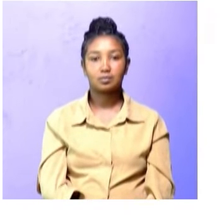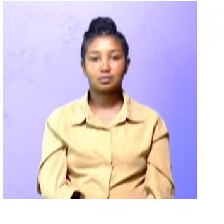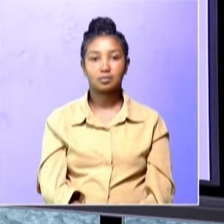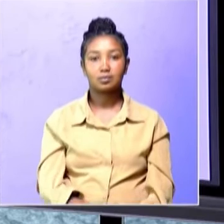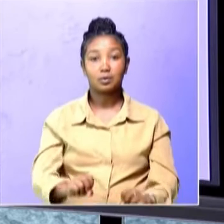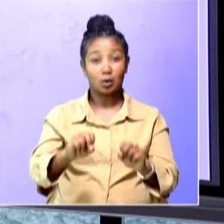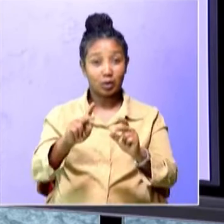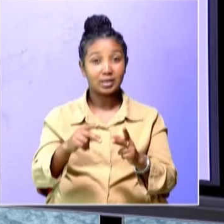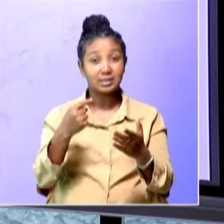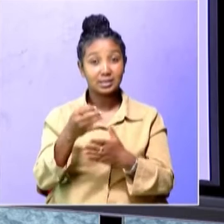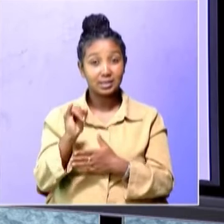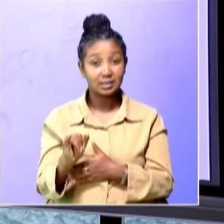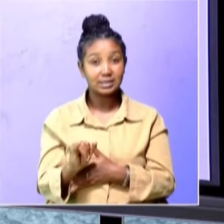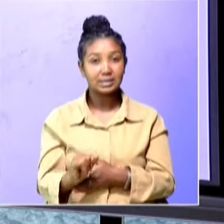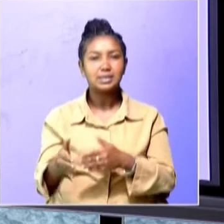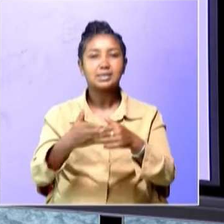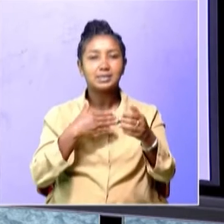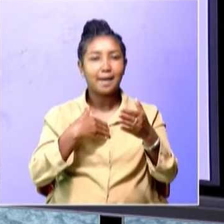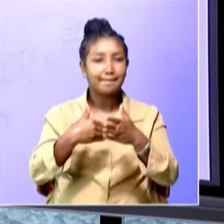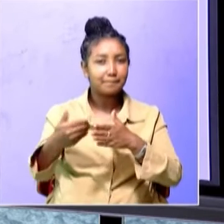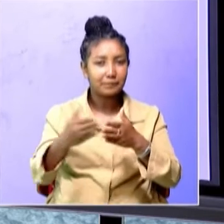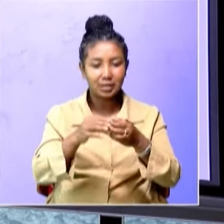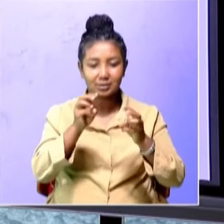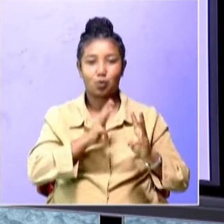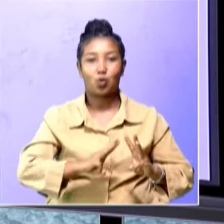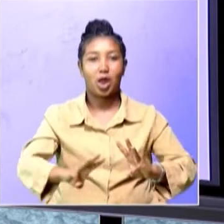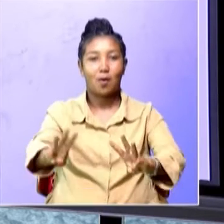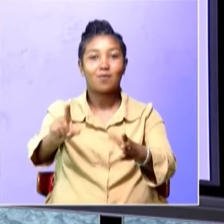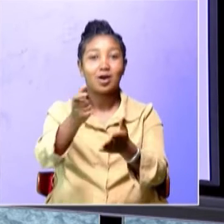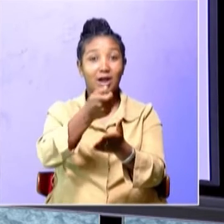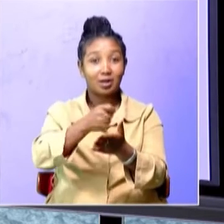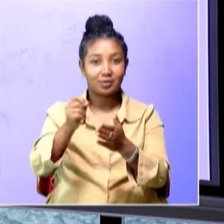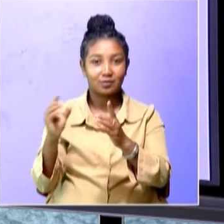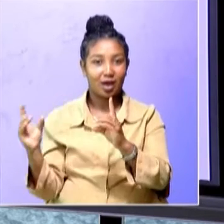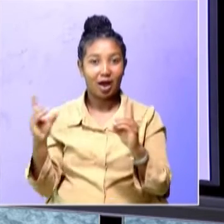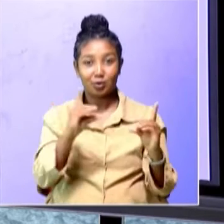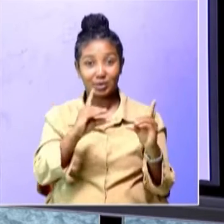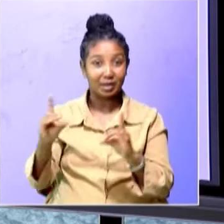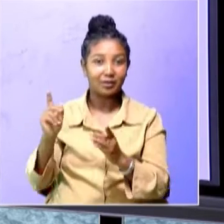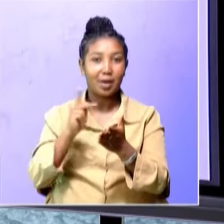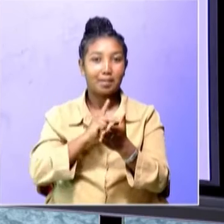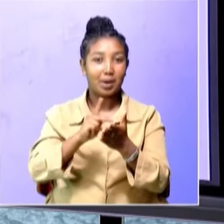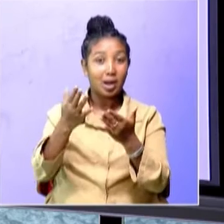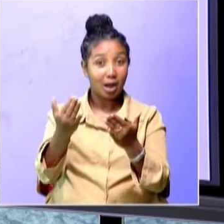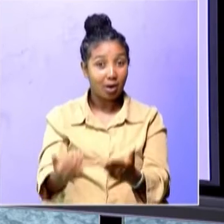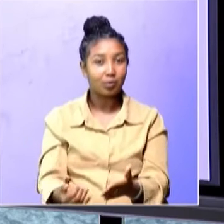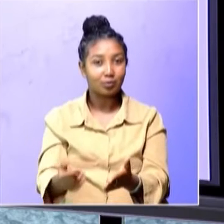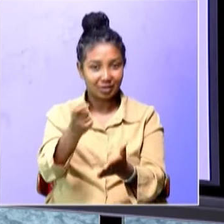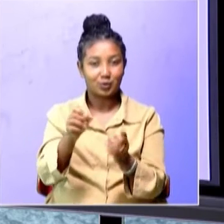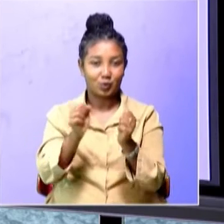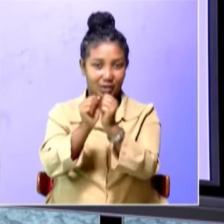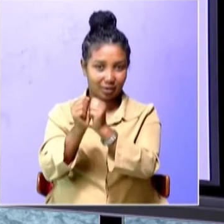Okay? This is the simplest technique of writing argumentative paragraph. Now let's write